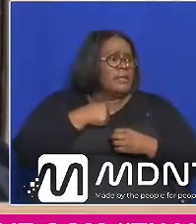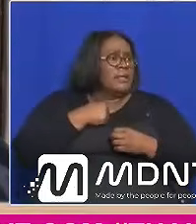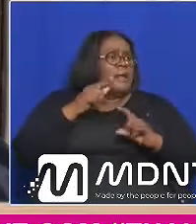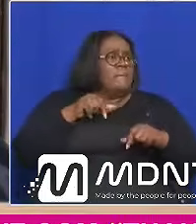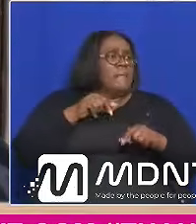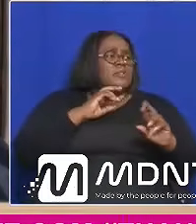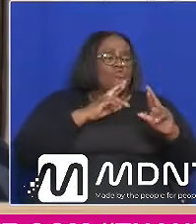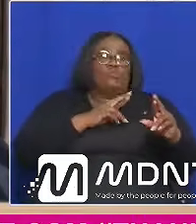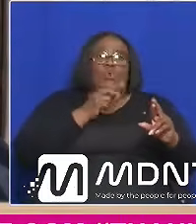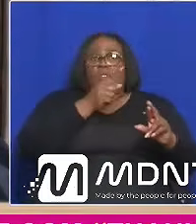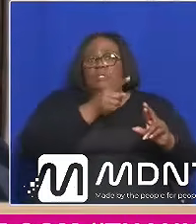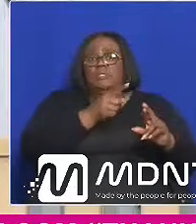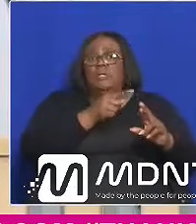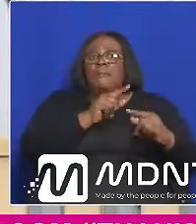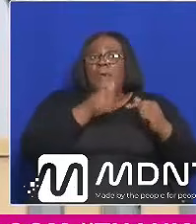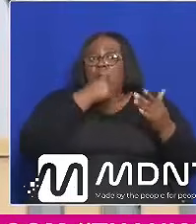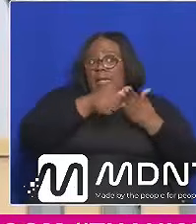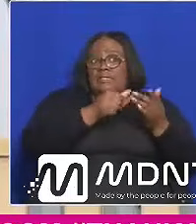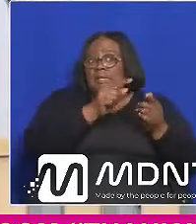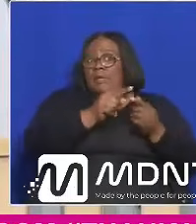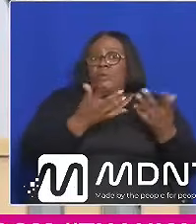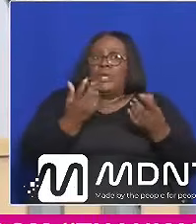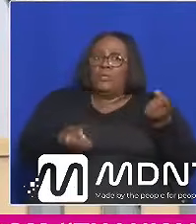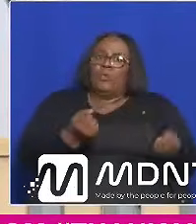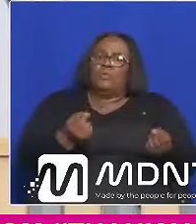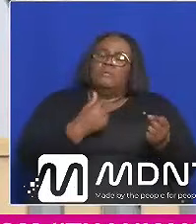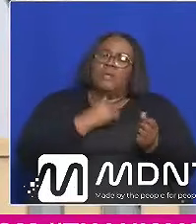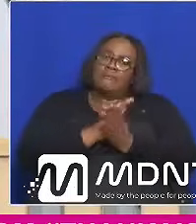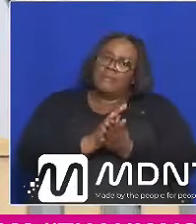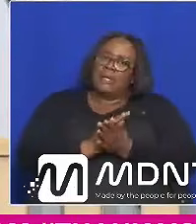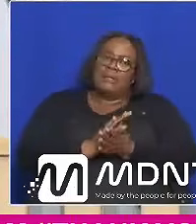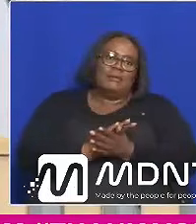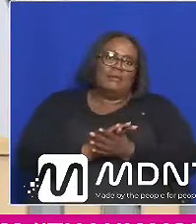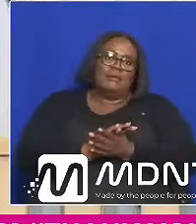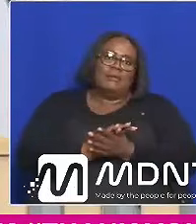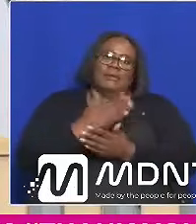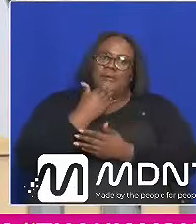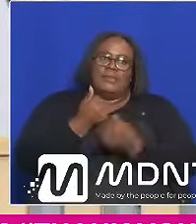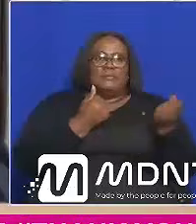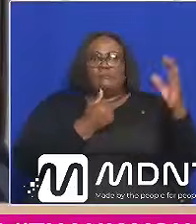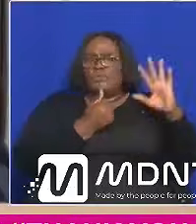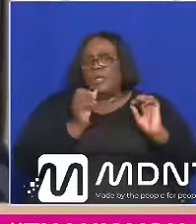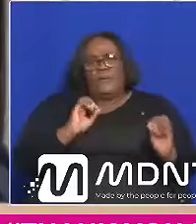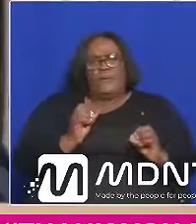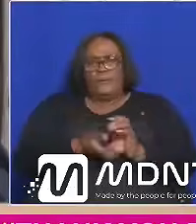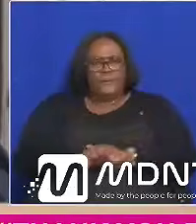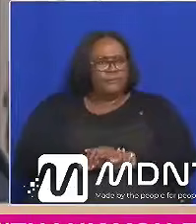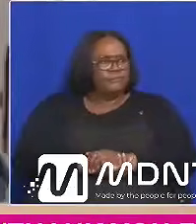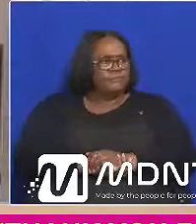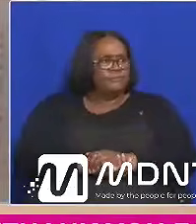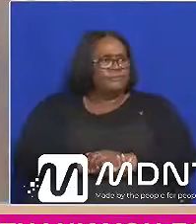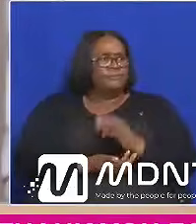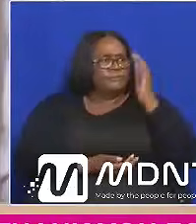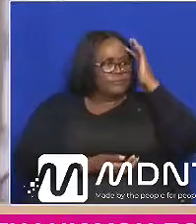court. So I'm kindly asking that it must not be flighted, please. Then perhaps if you say you have an issue with it,